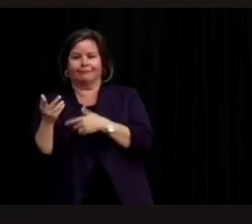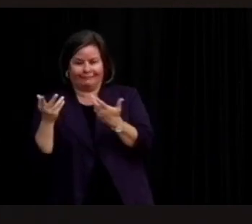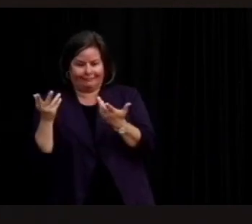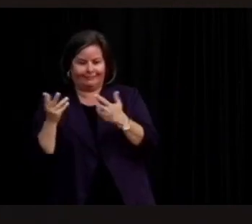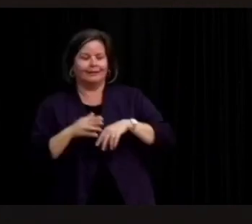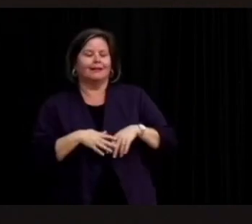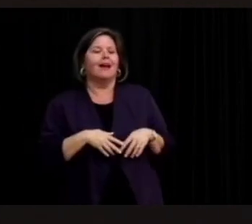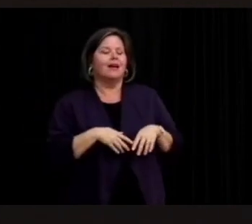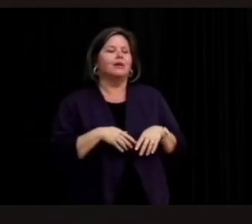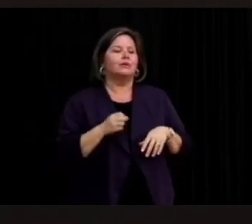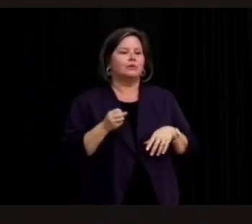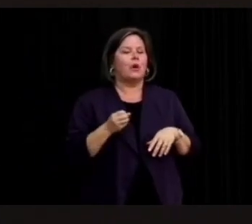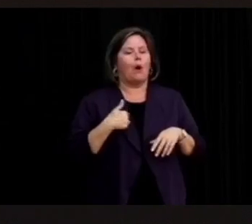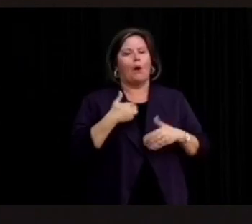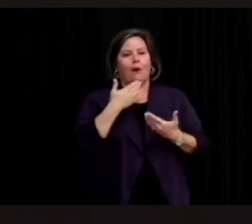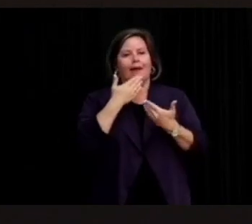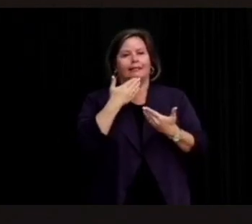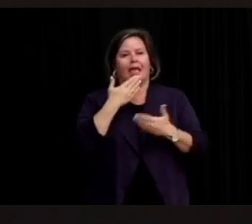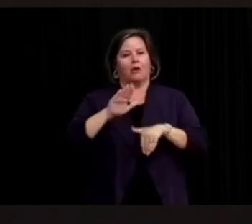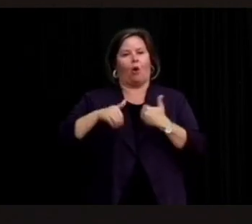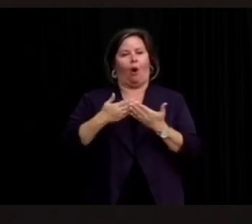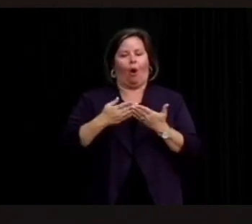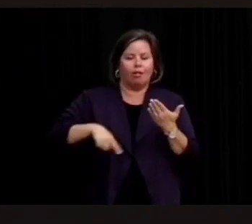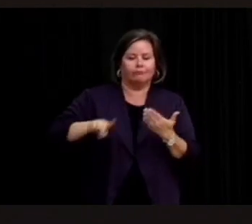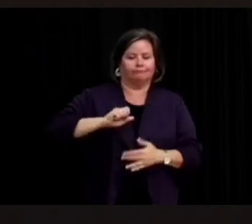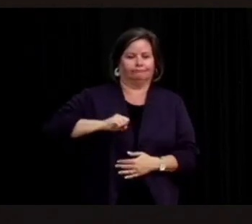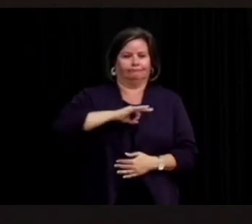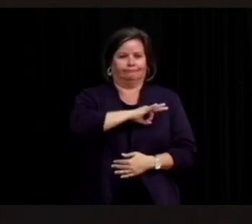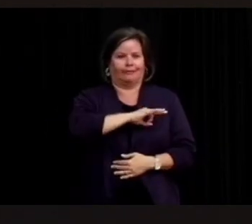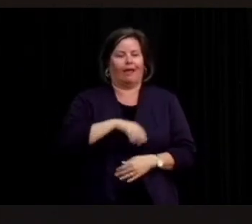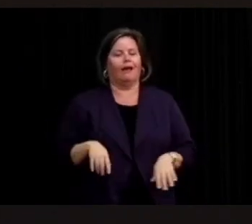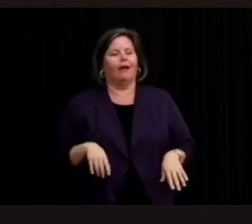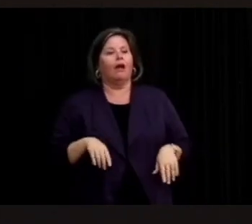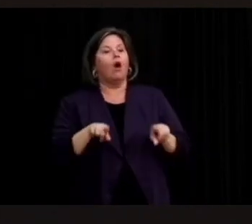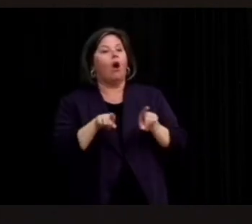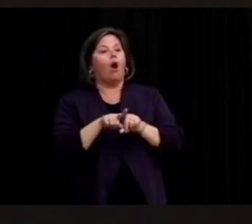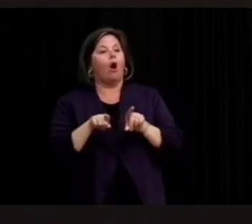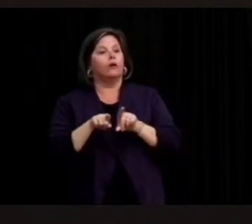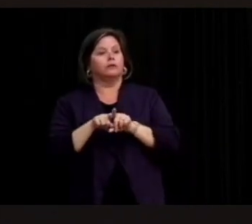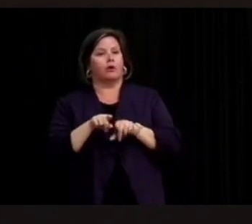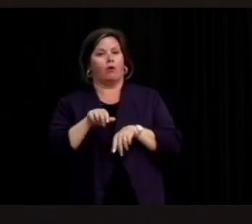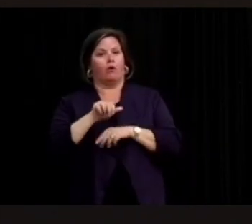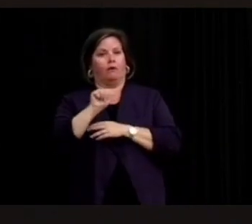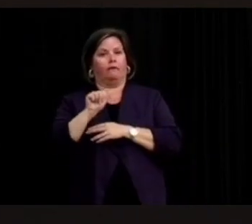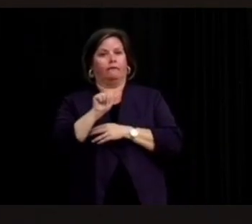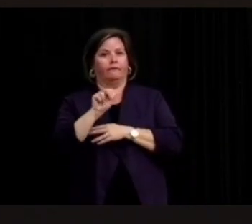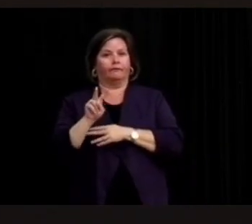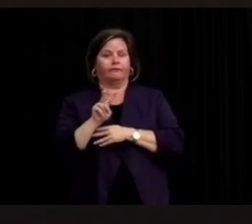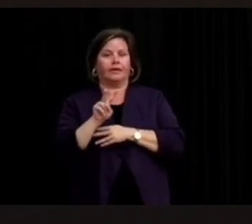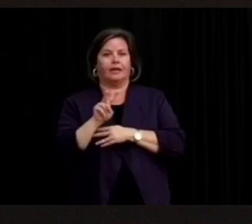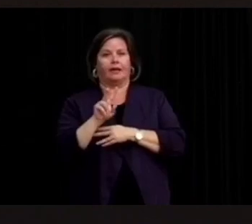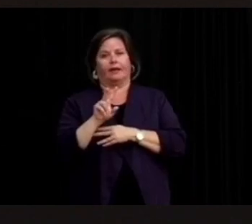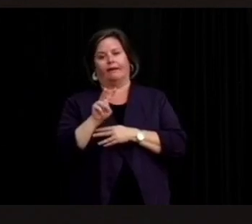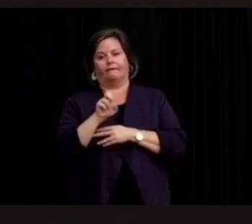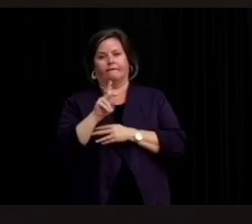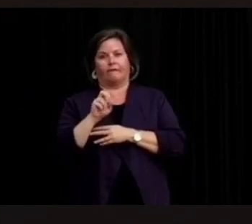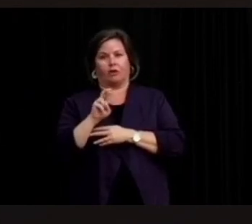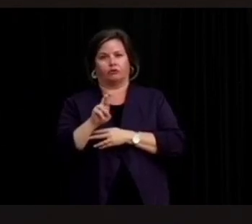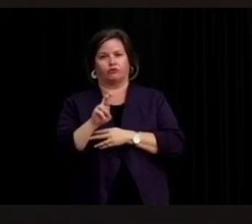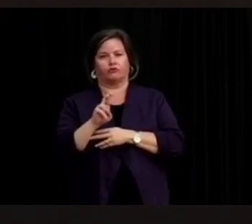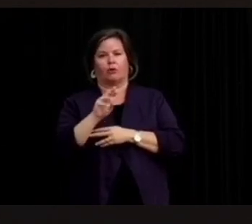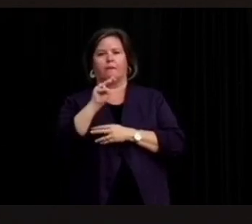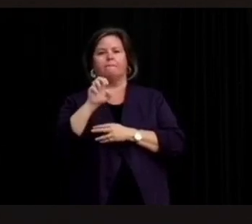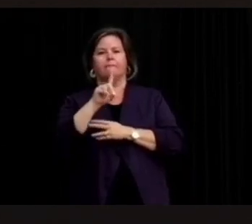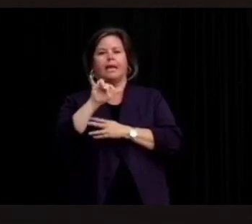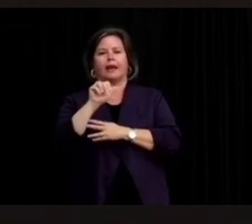call it. So I do thank all of them. I do want to thank our AV vendor, Good Boy Multimedia up there,